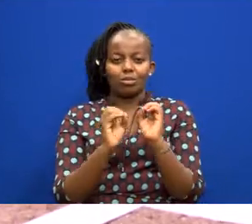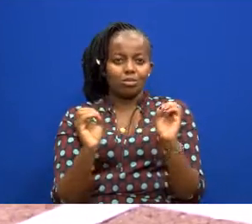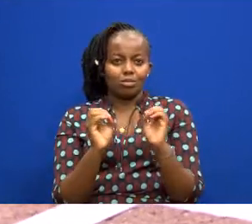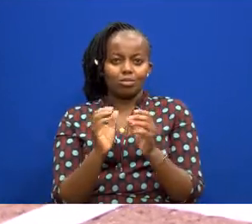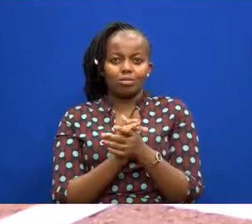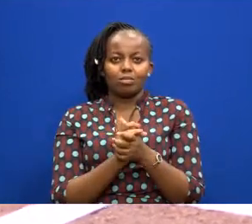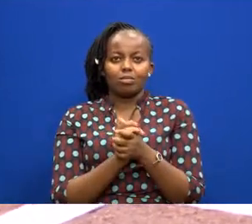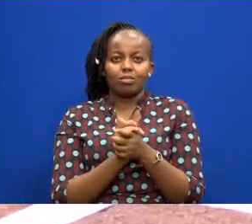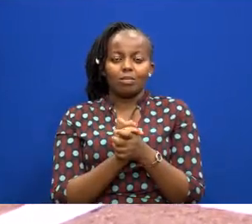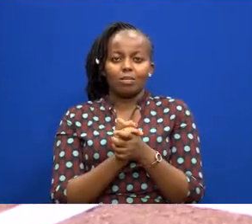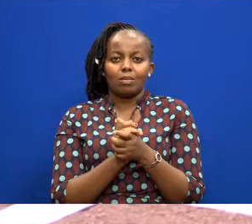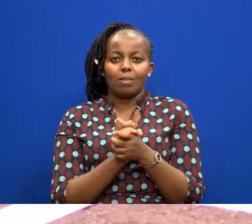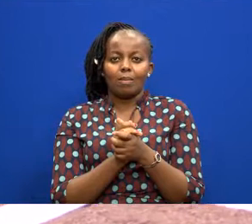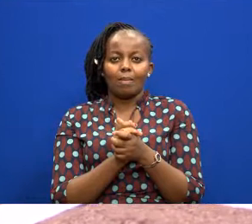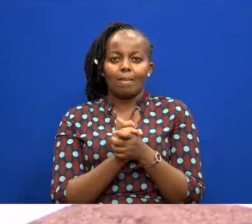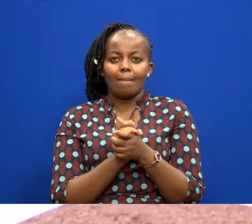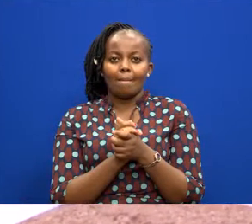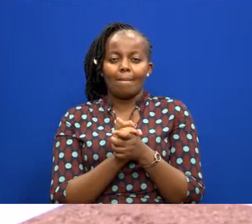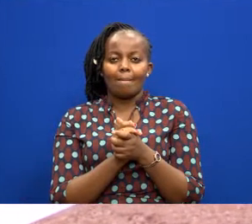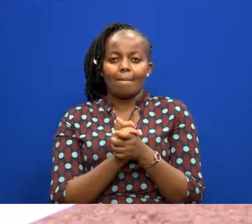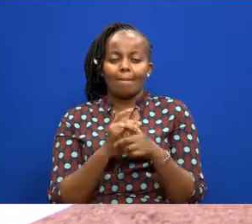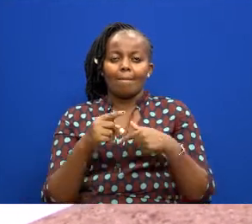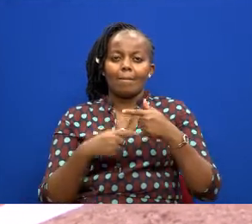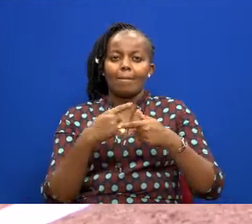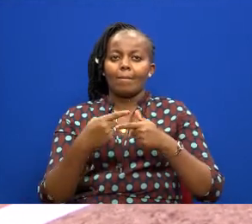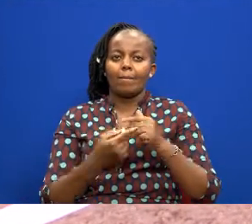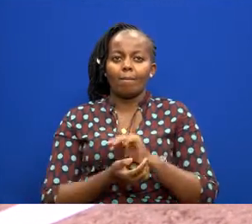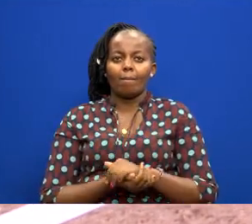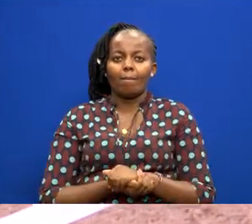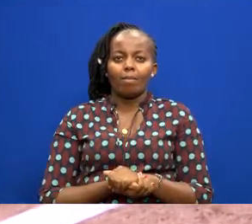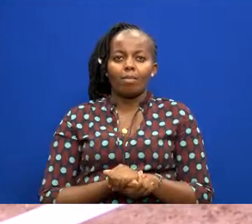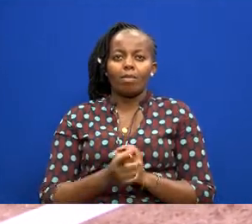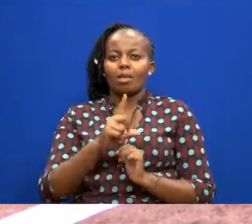Okay. Twende. To the left.